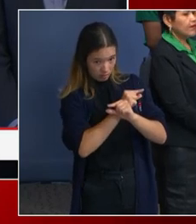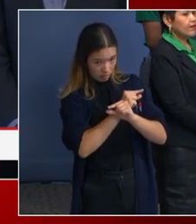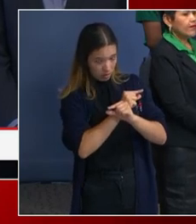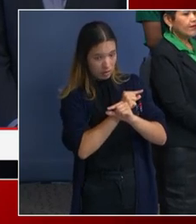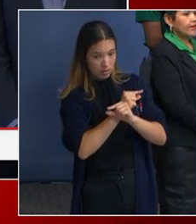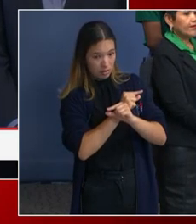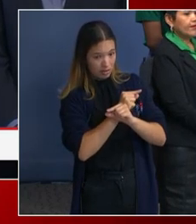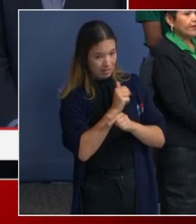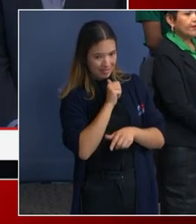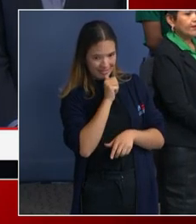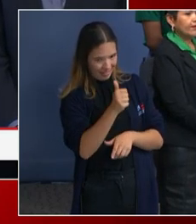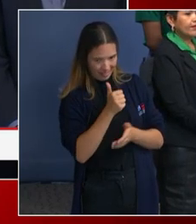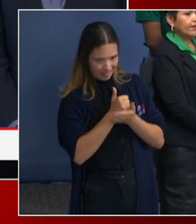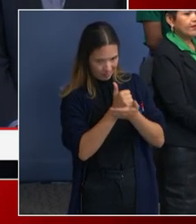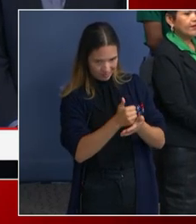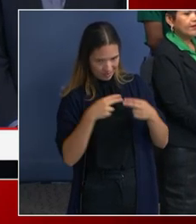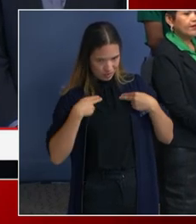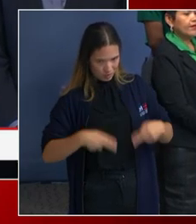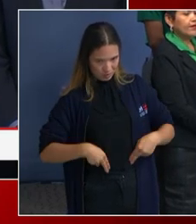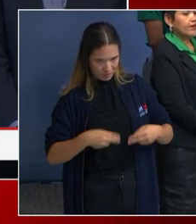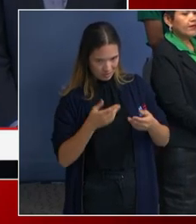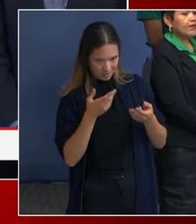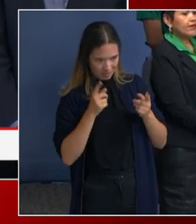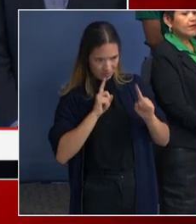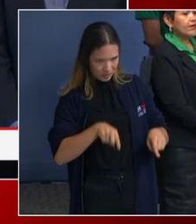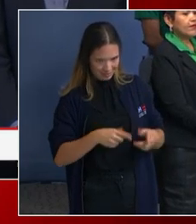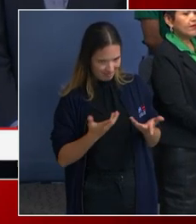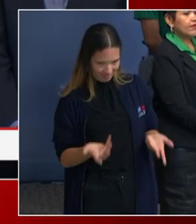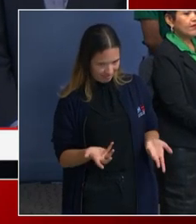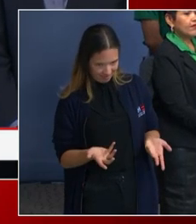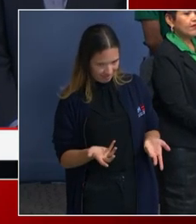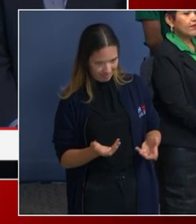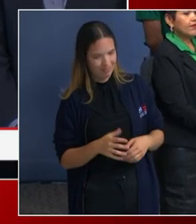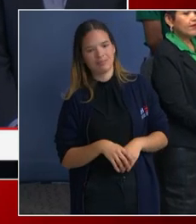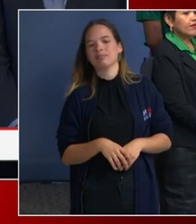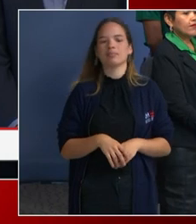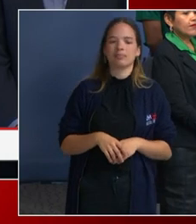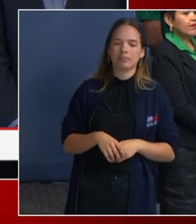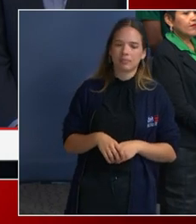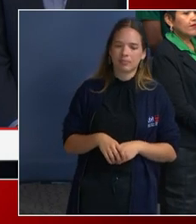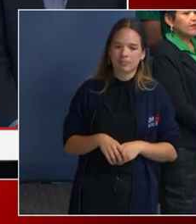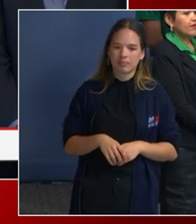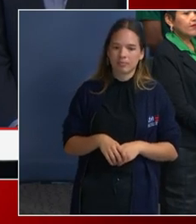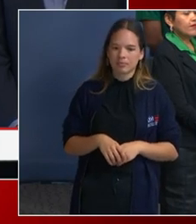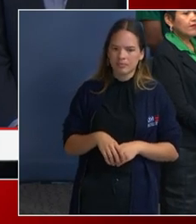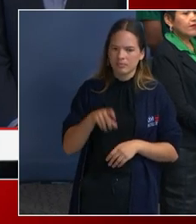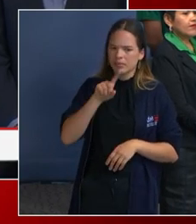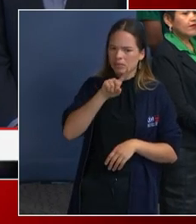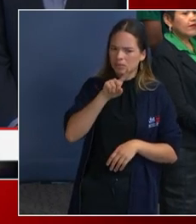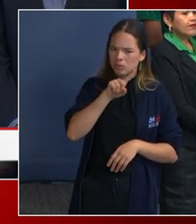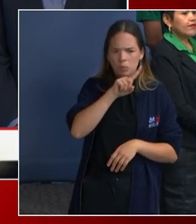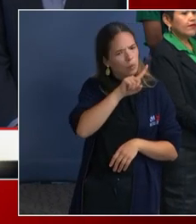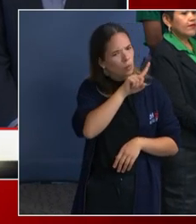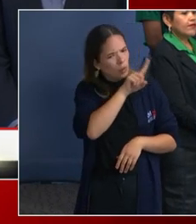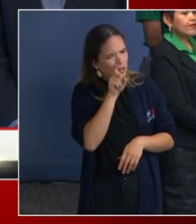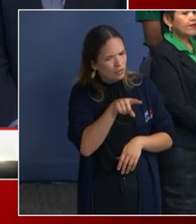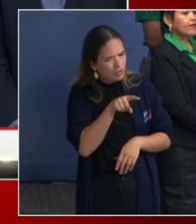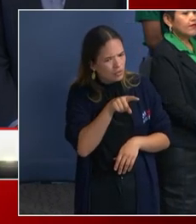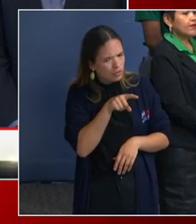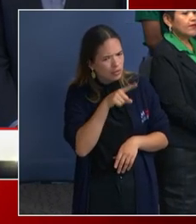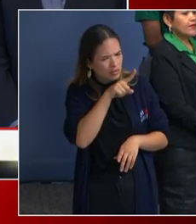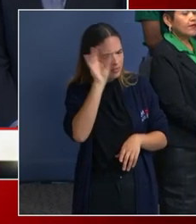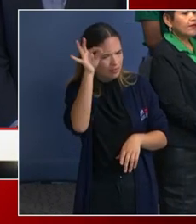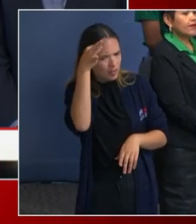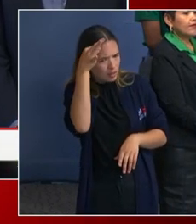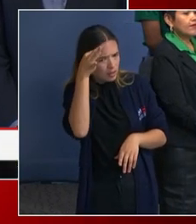response. Yes. Mayor, going along with that, where are those conversations with the federal government at this point? They're